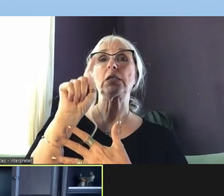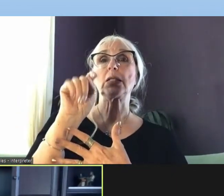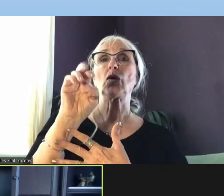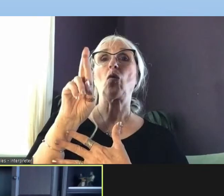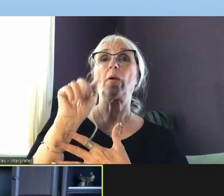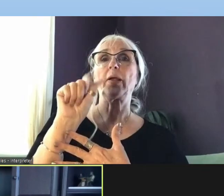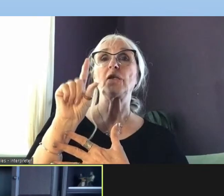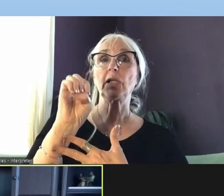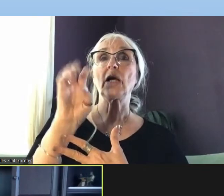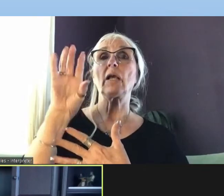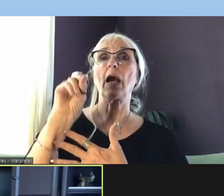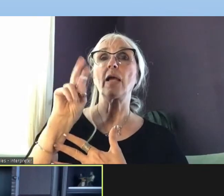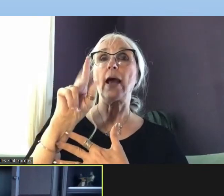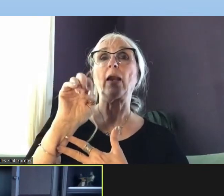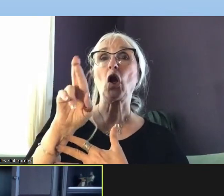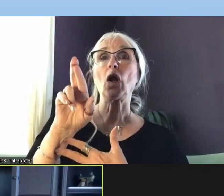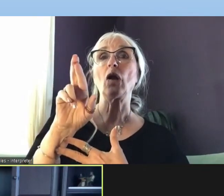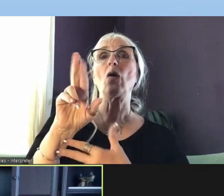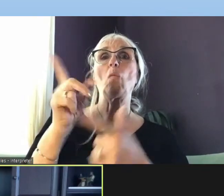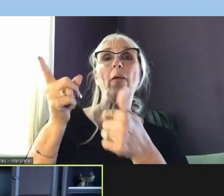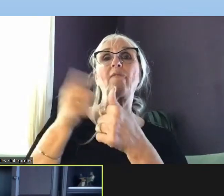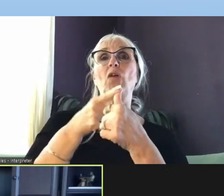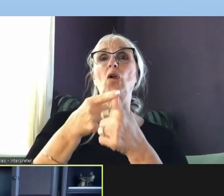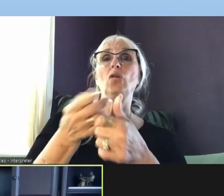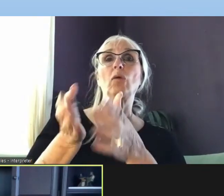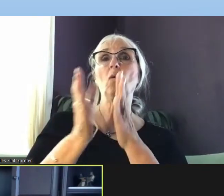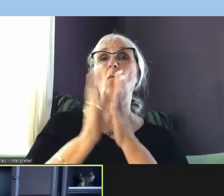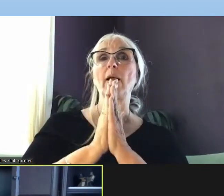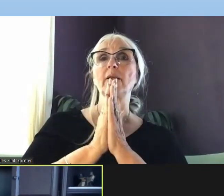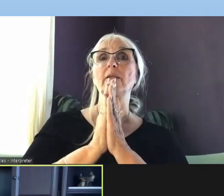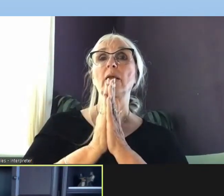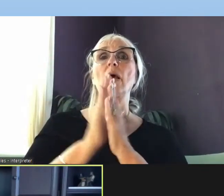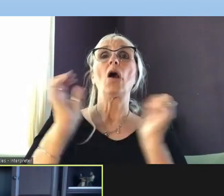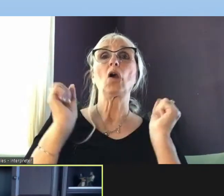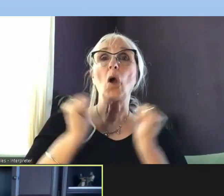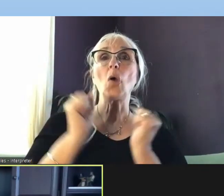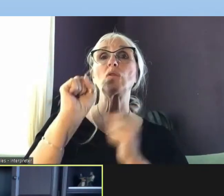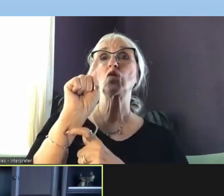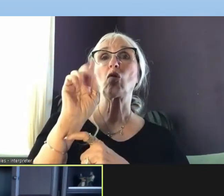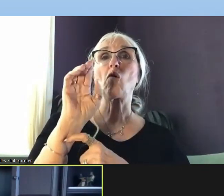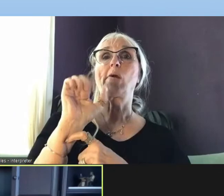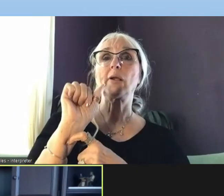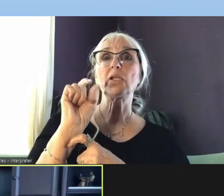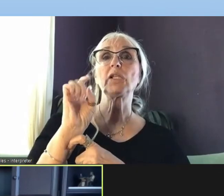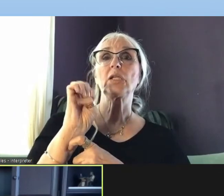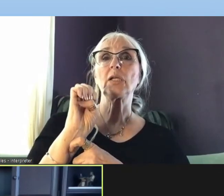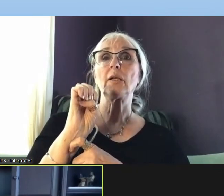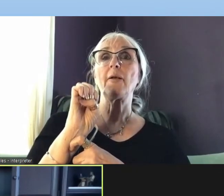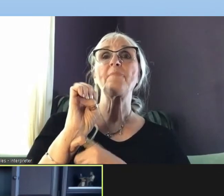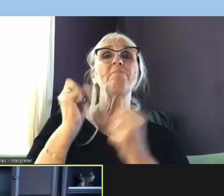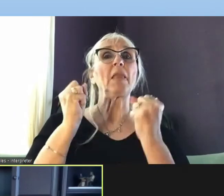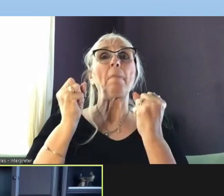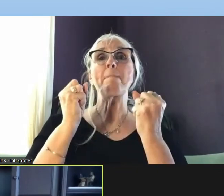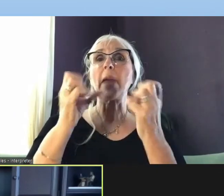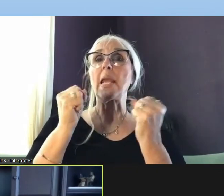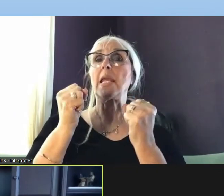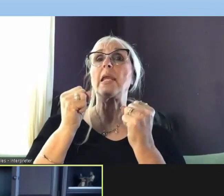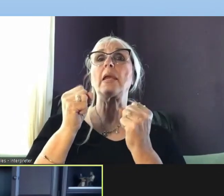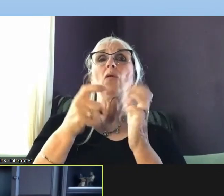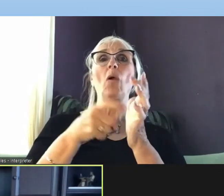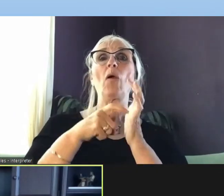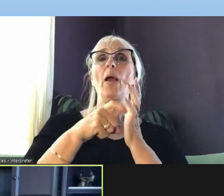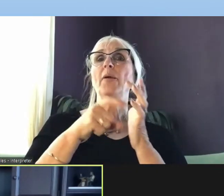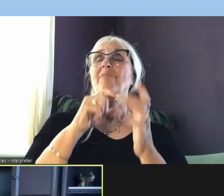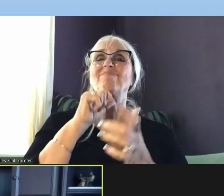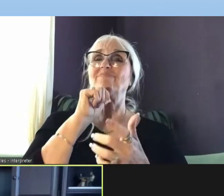container that we had originally requested, which is the cold storage, had many obligations that didn't really